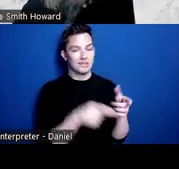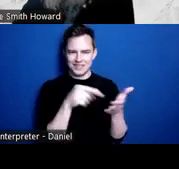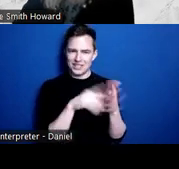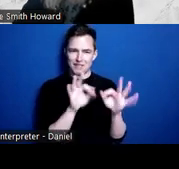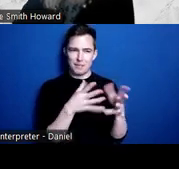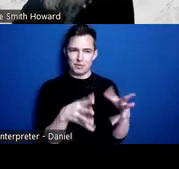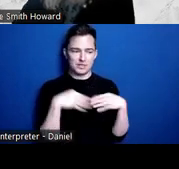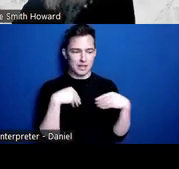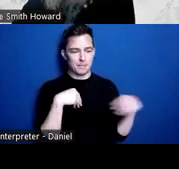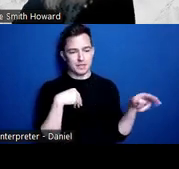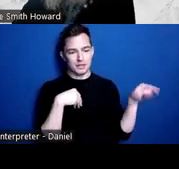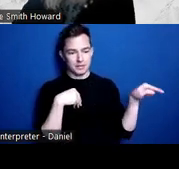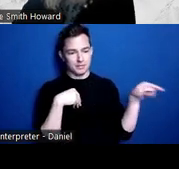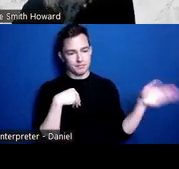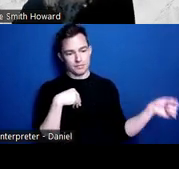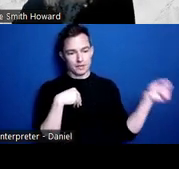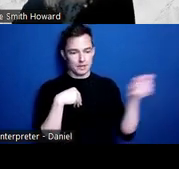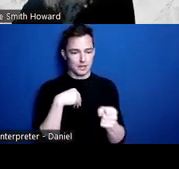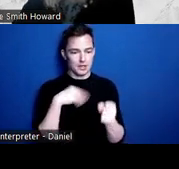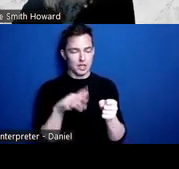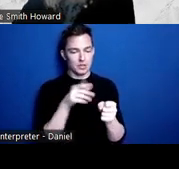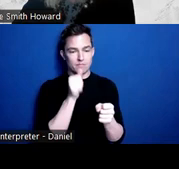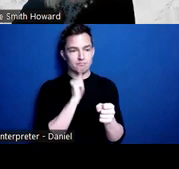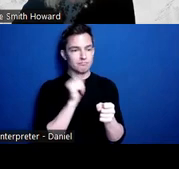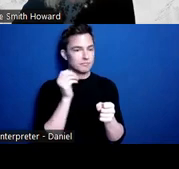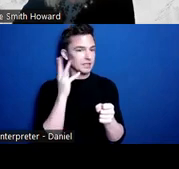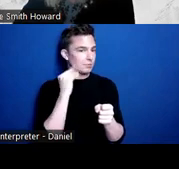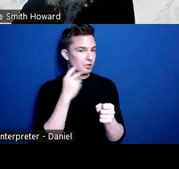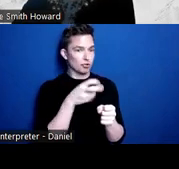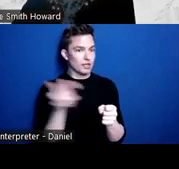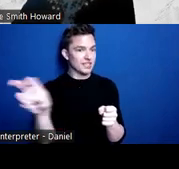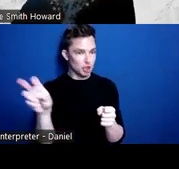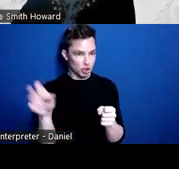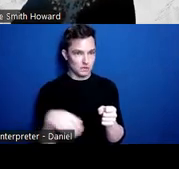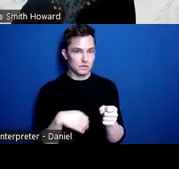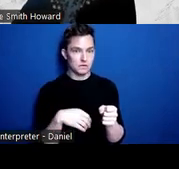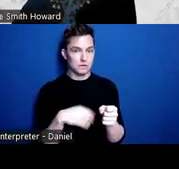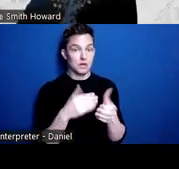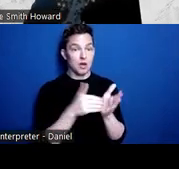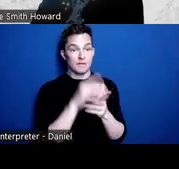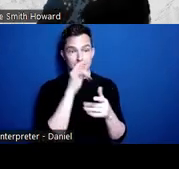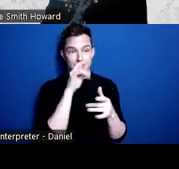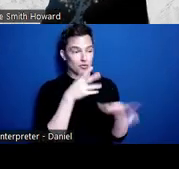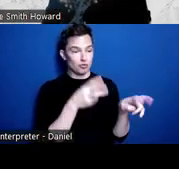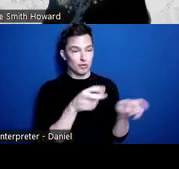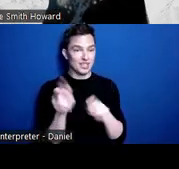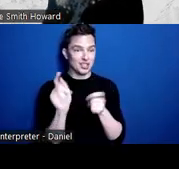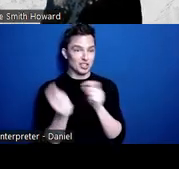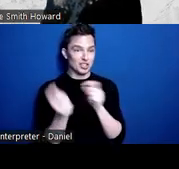child who is going through a transition, and there are often kids that don't transition terribly well, so